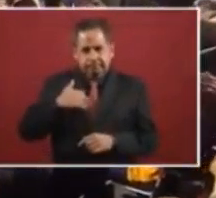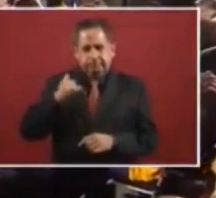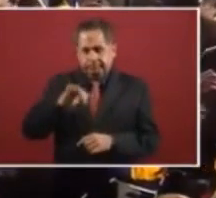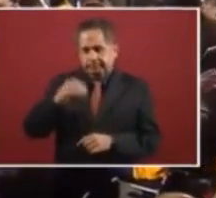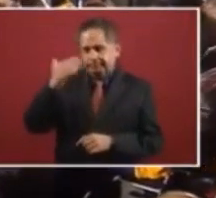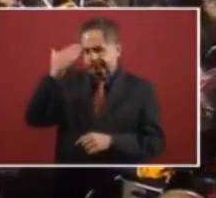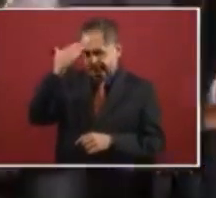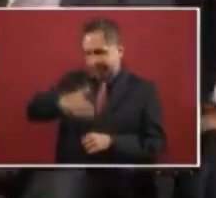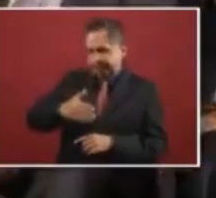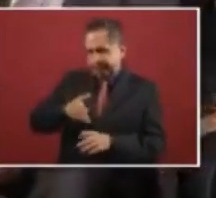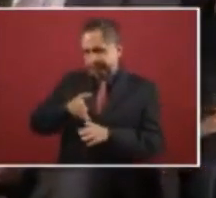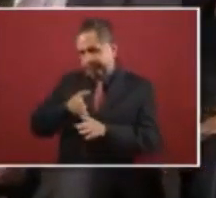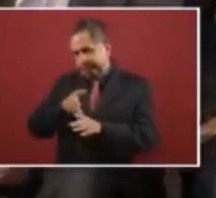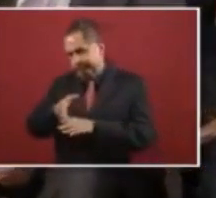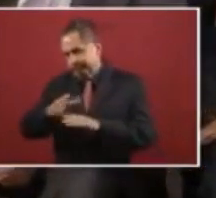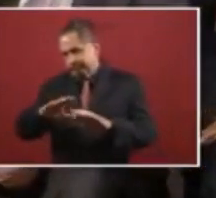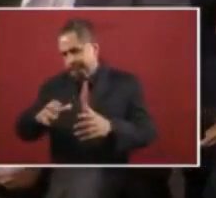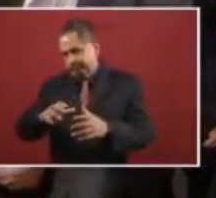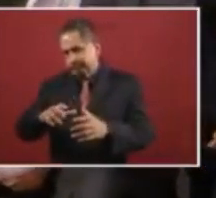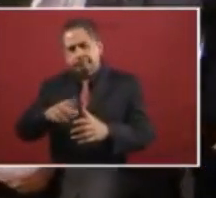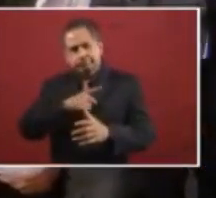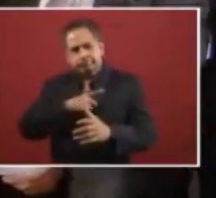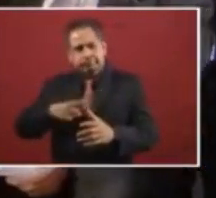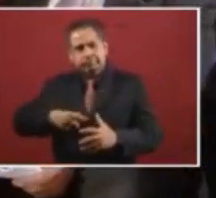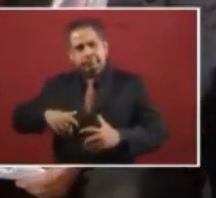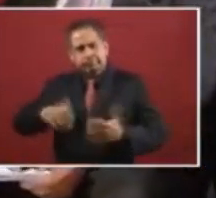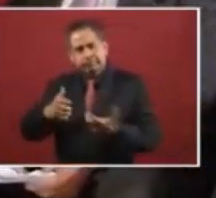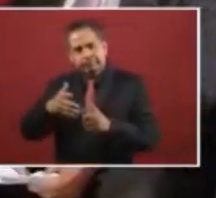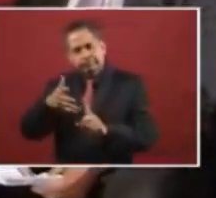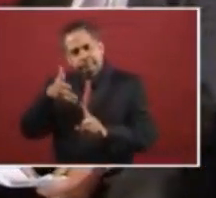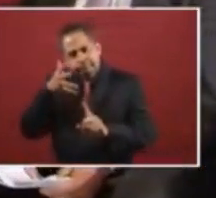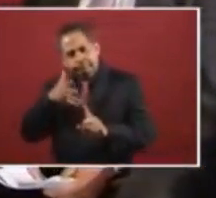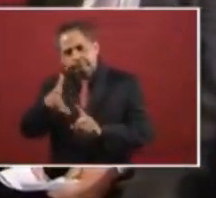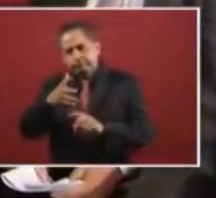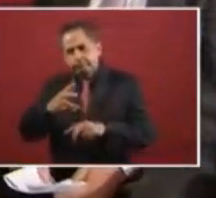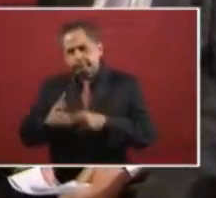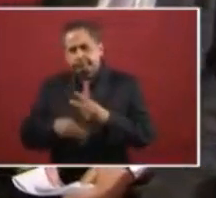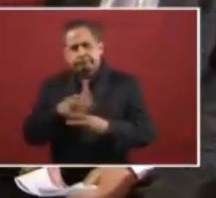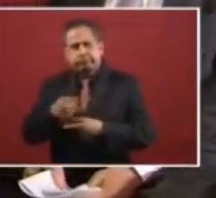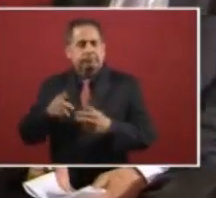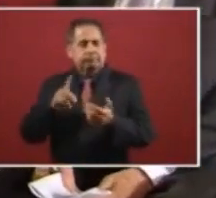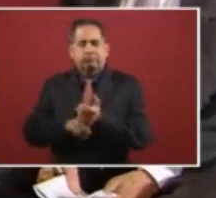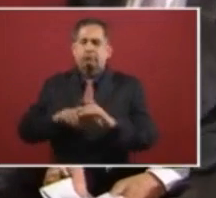but I do have some understanding of what needs to be done